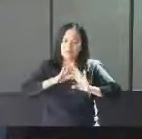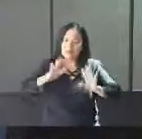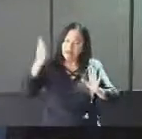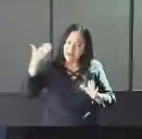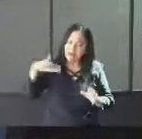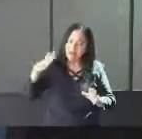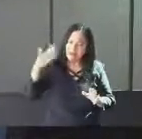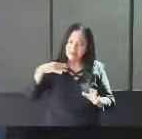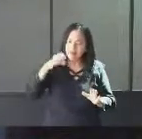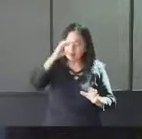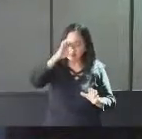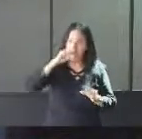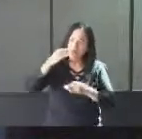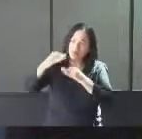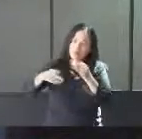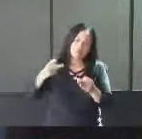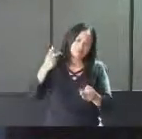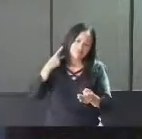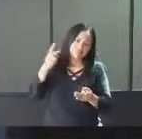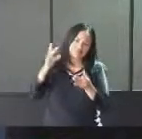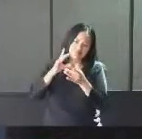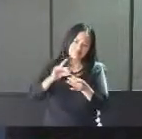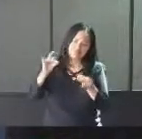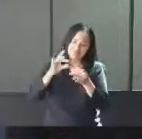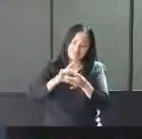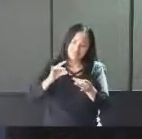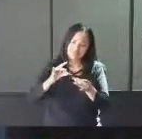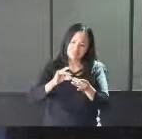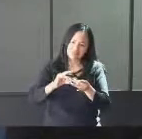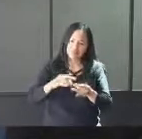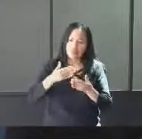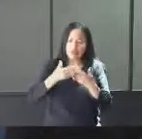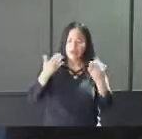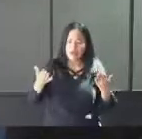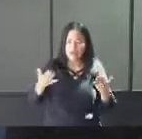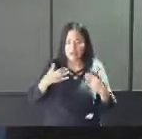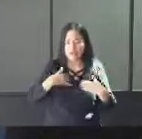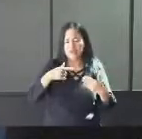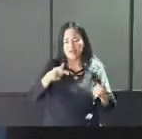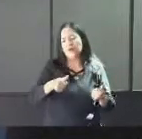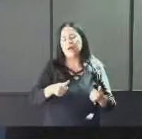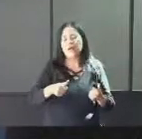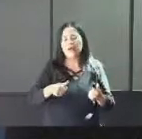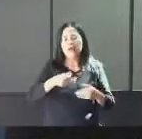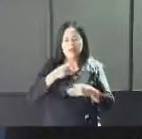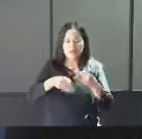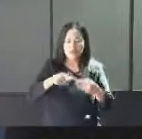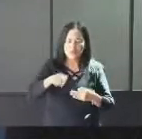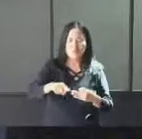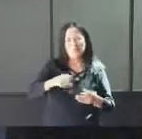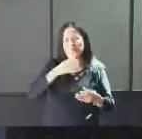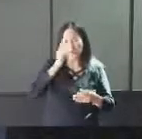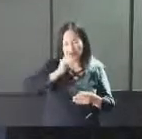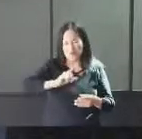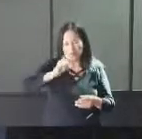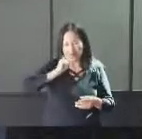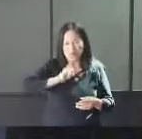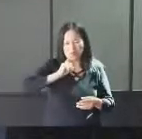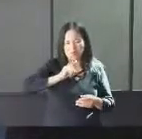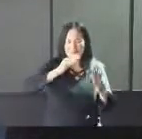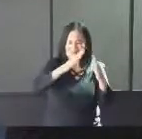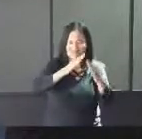an accumulated experience on the first-generation policies where the approach was violence, domestic